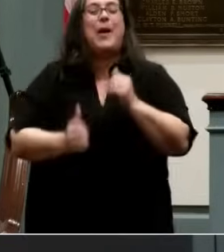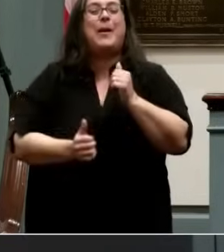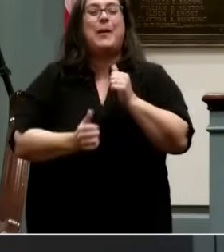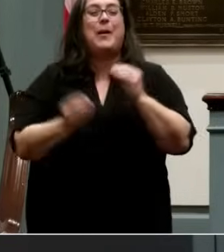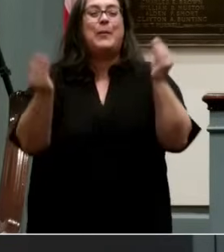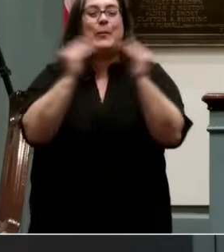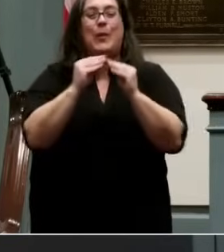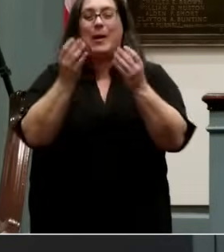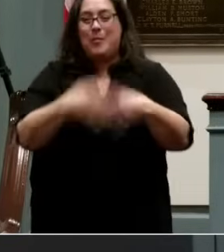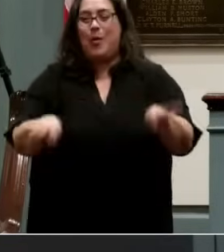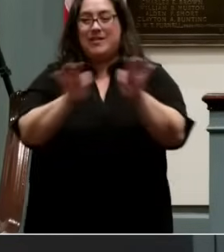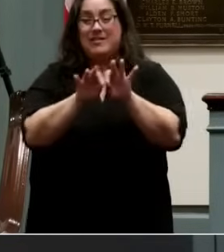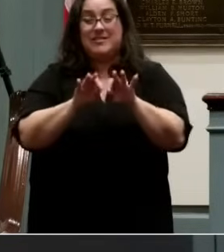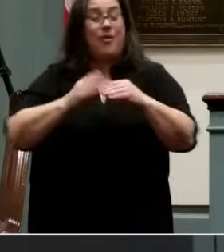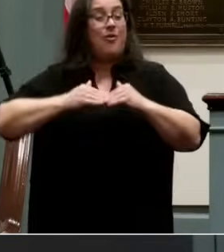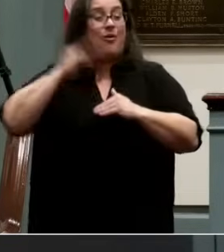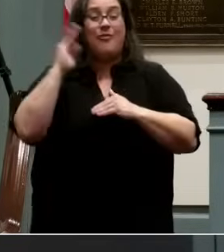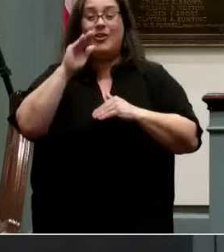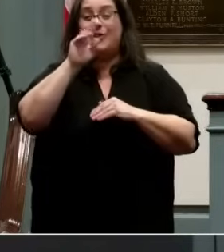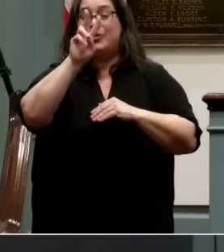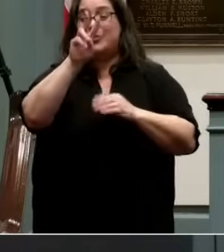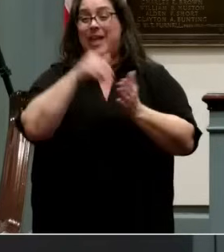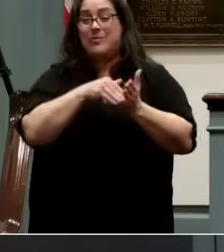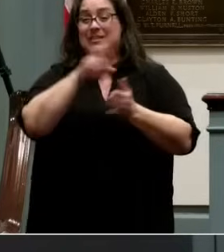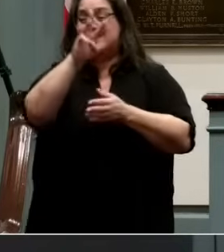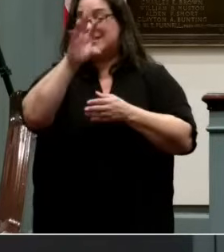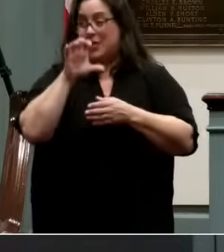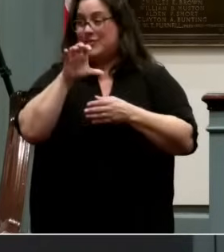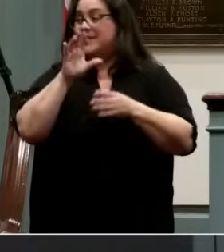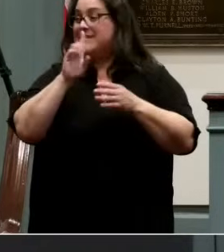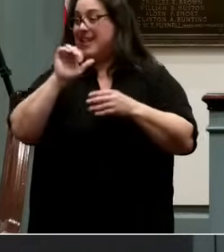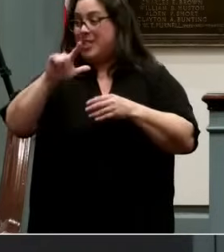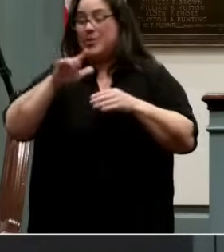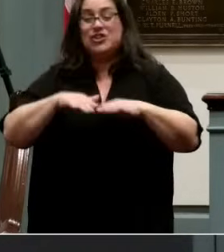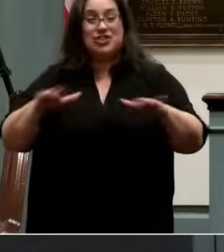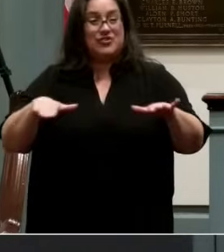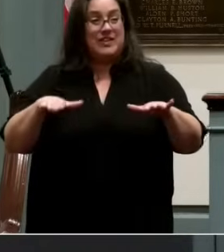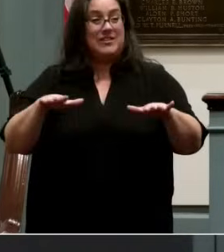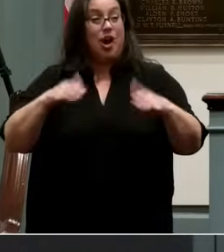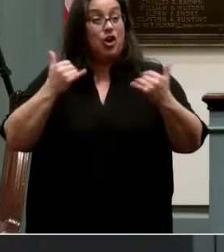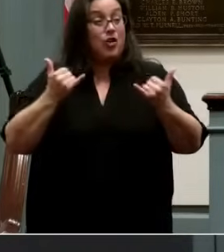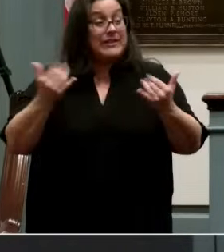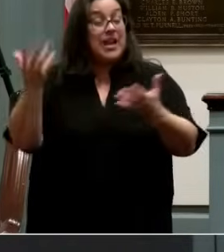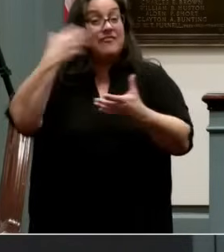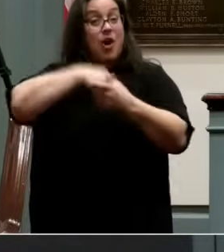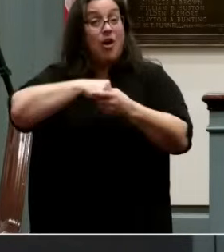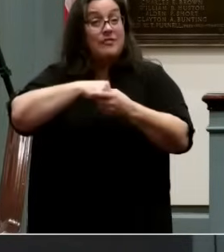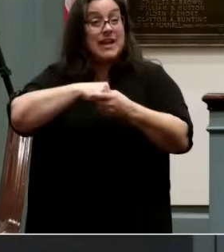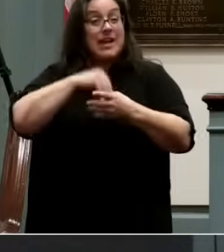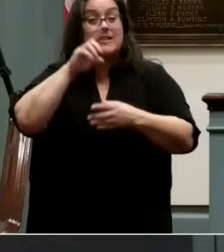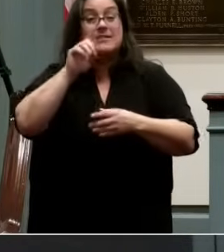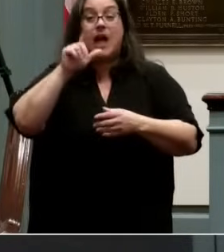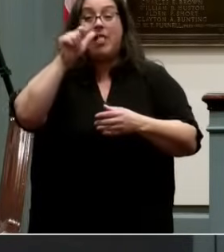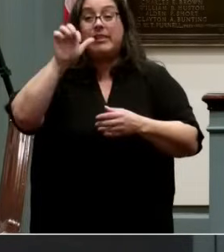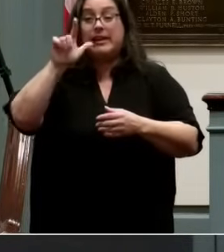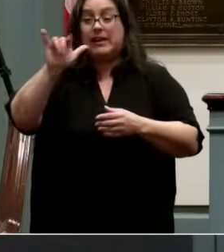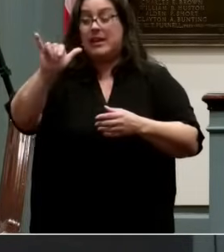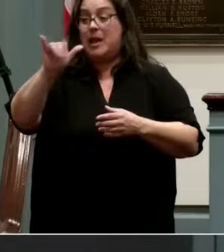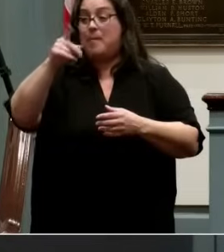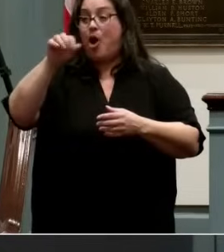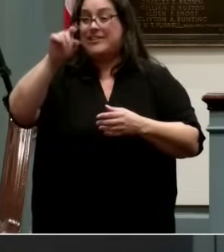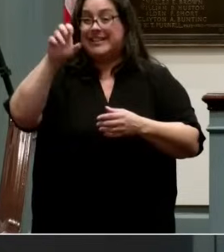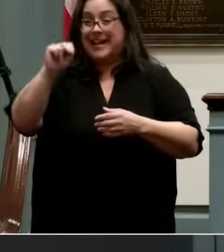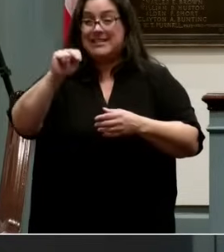than 26,000 Delaware children are currently enrolled in the Dolly Parton's Imagination Library, receiving